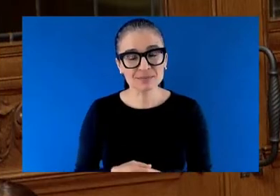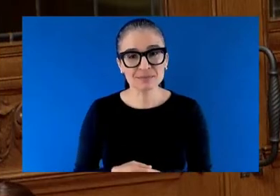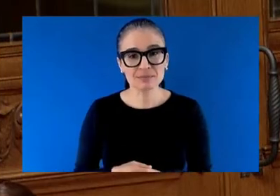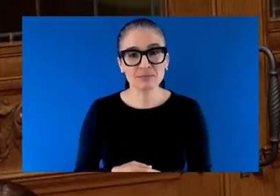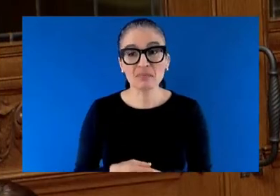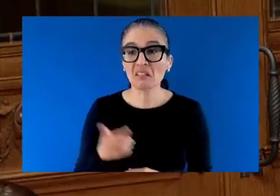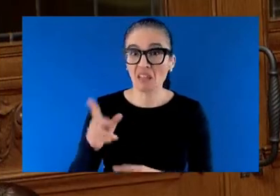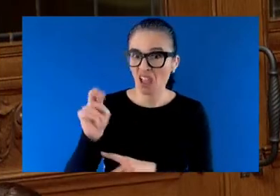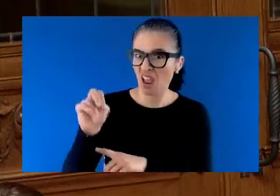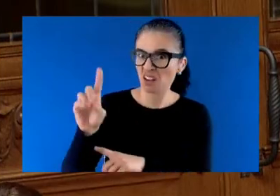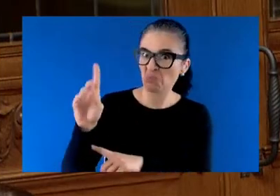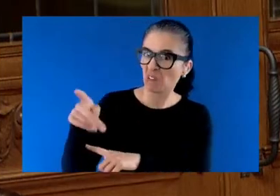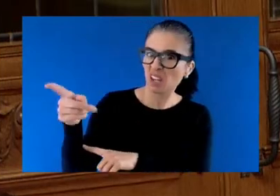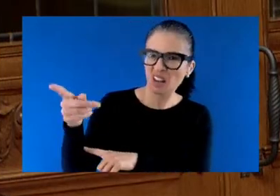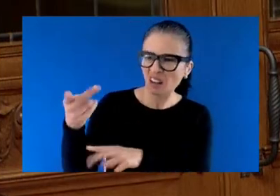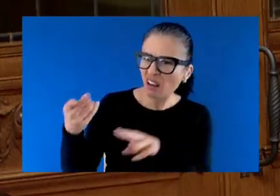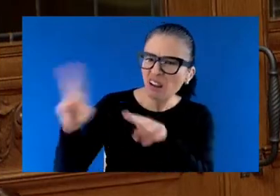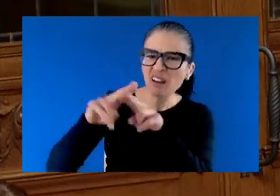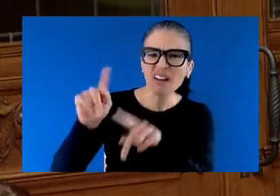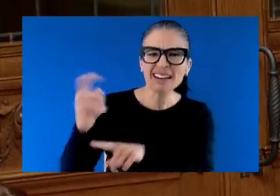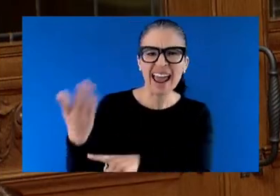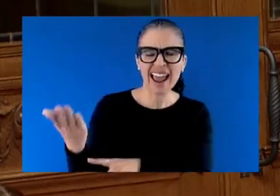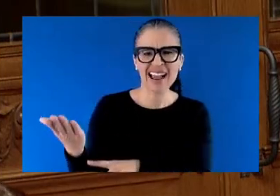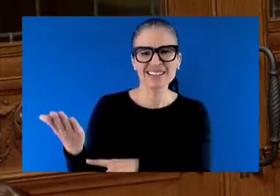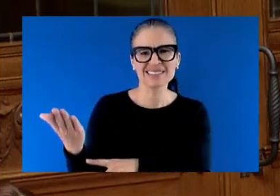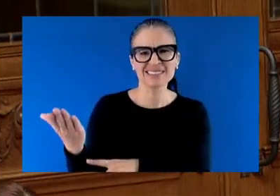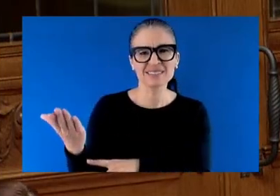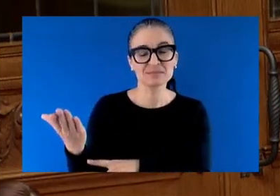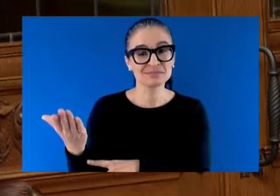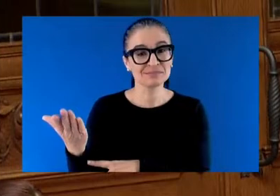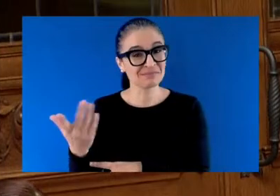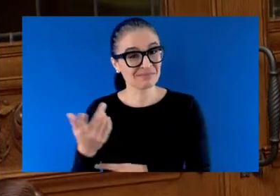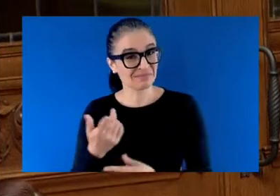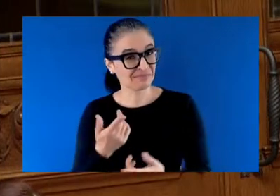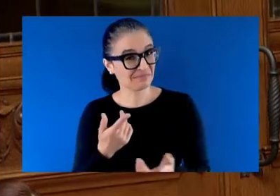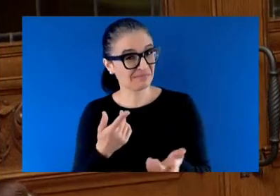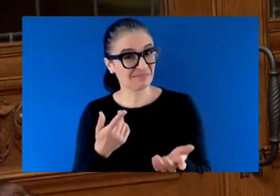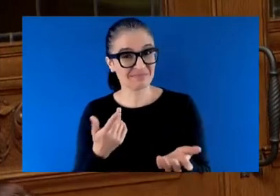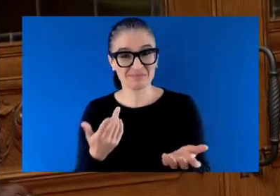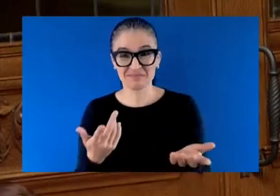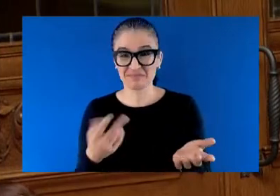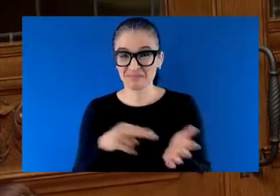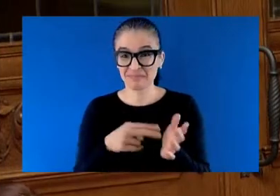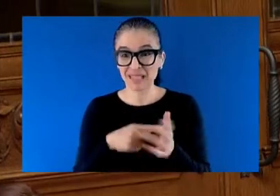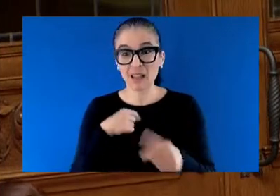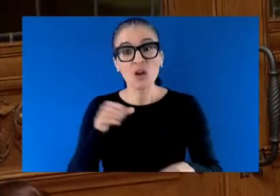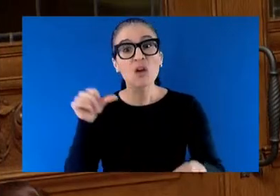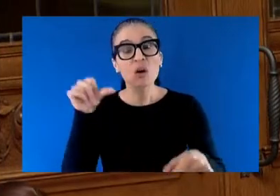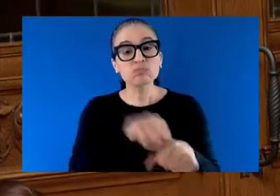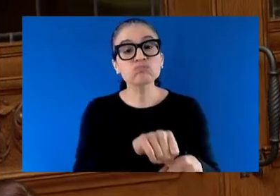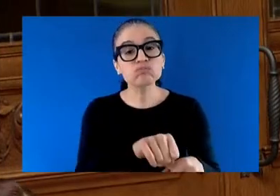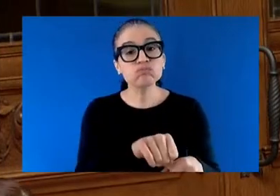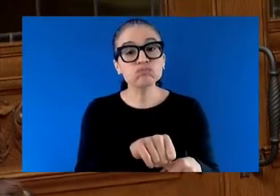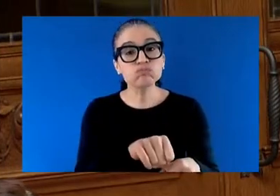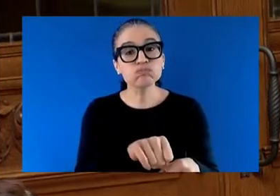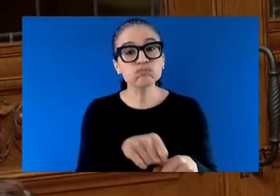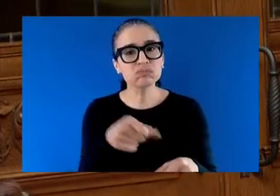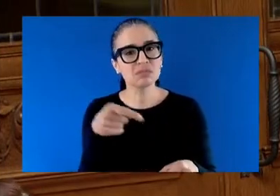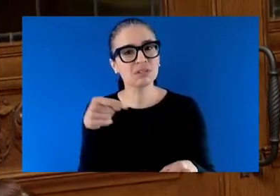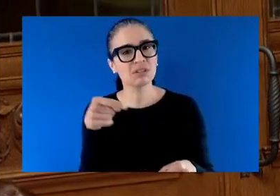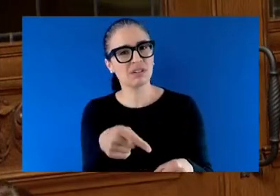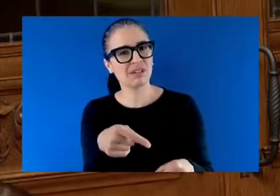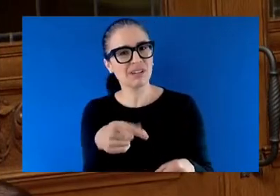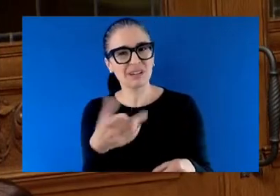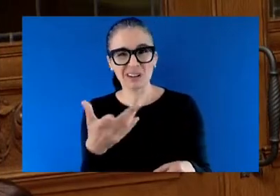every time British Columbians fill up their tank. Mr. Speaker, now we have two chickens who refuse to axe the tax and spike the hike. This